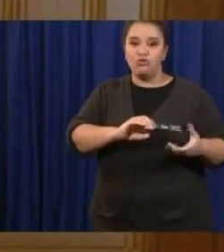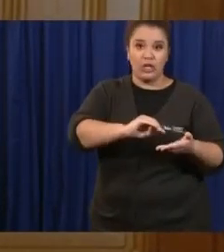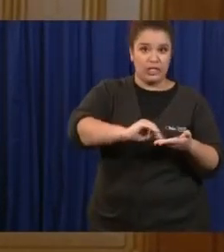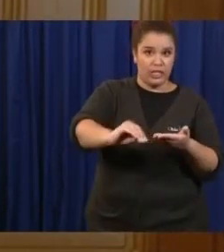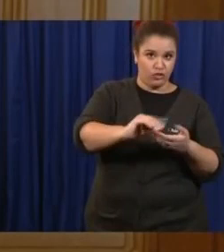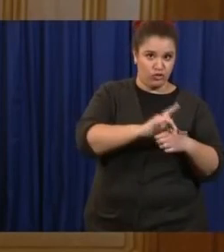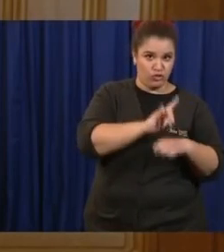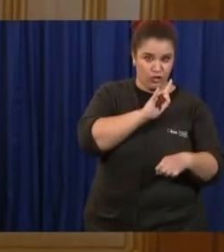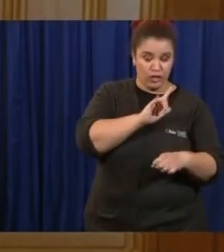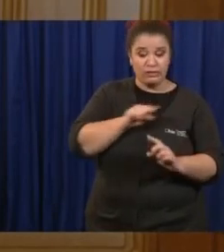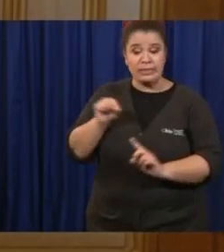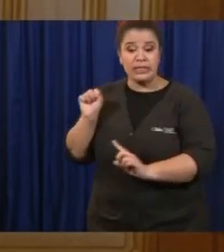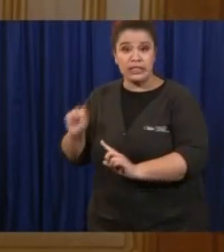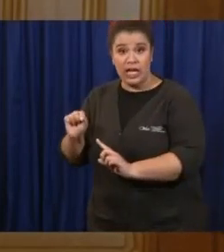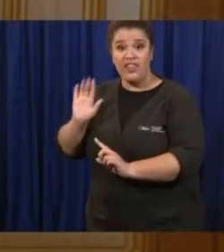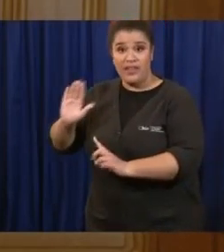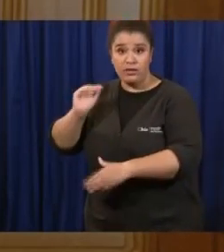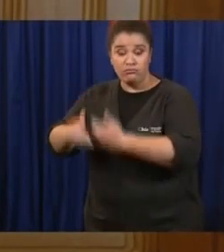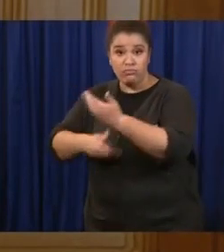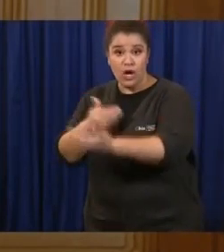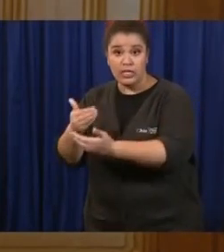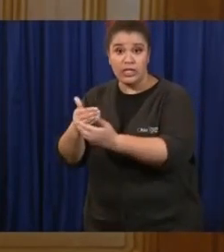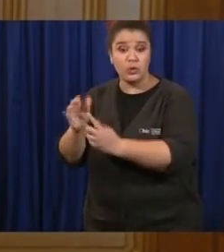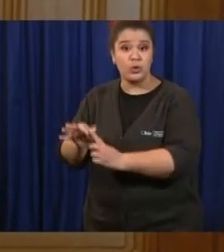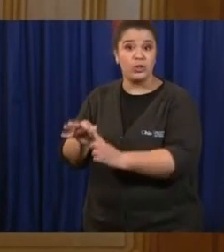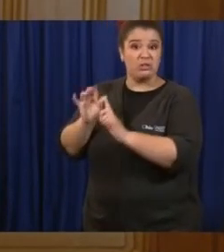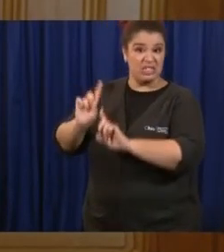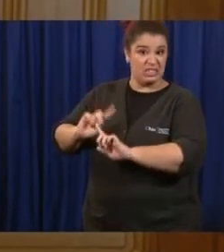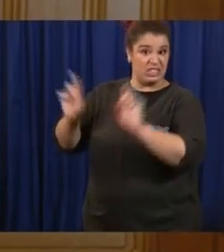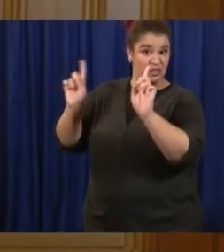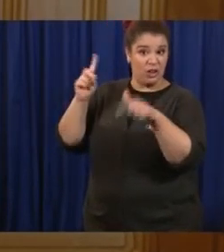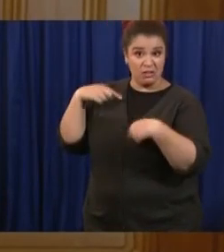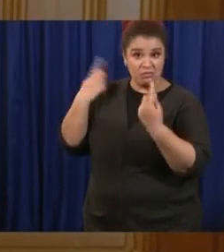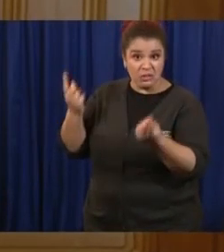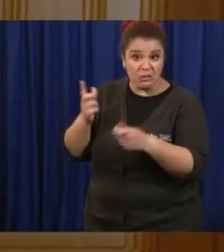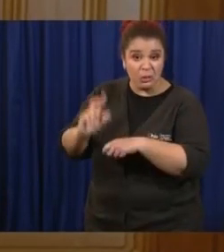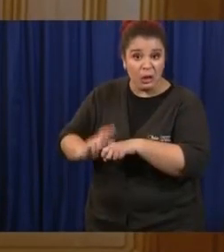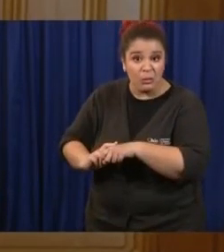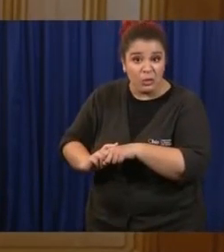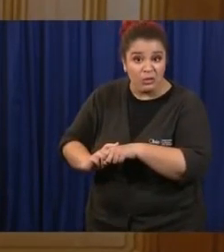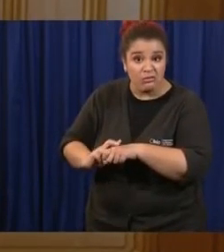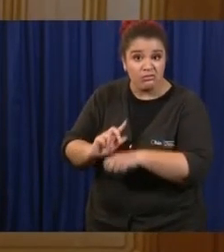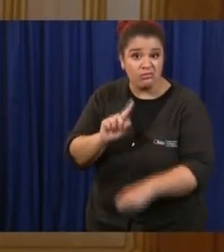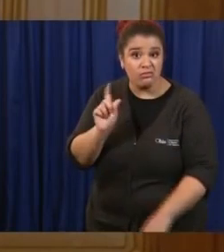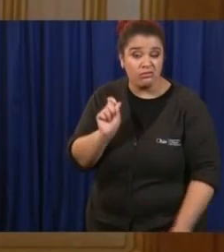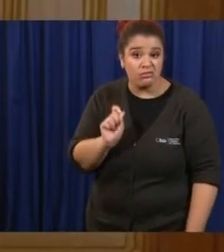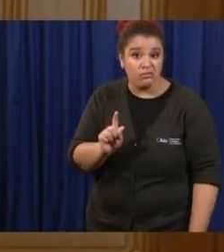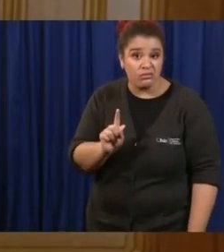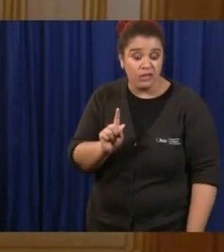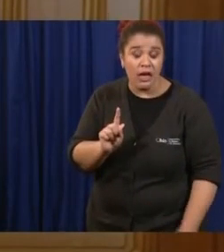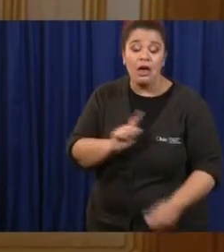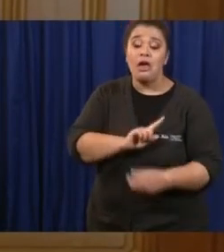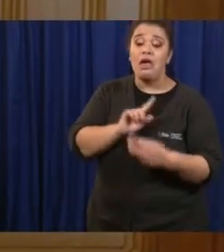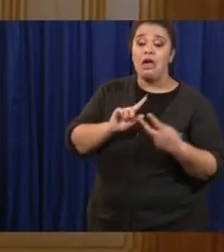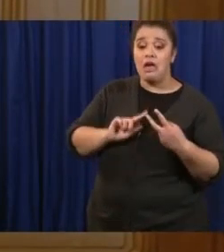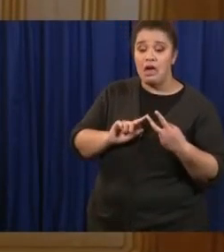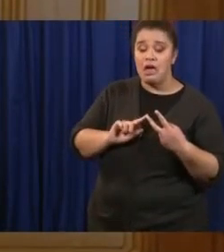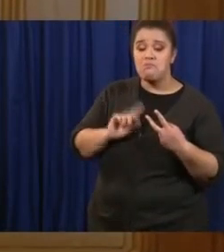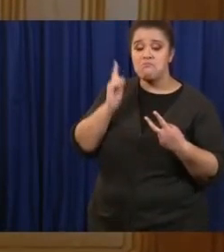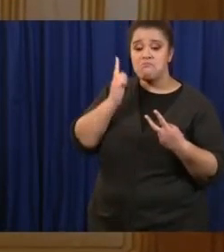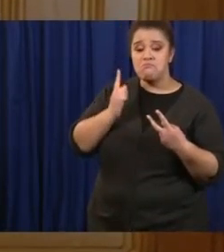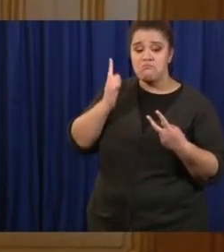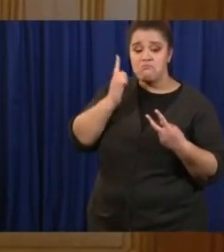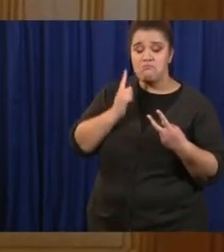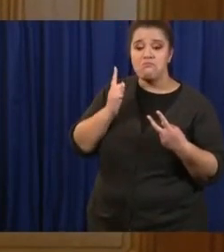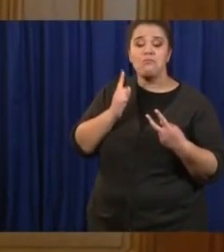doing anything different than it normally would do? Would its considerations be any different than they have been in the past? And will